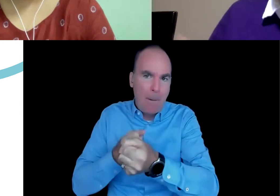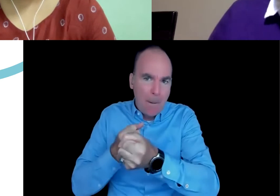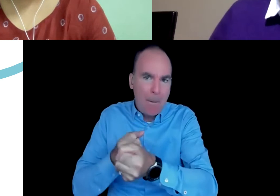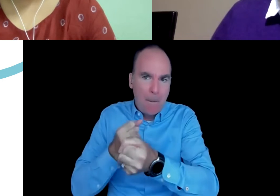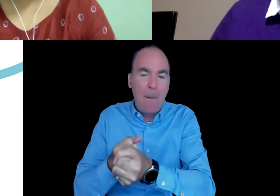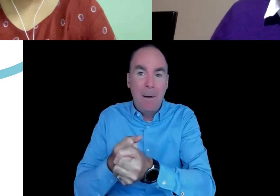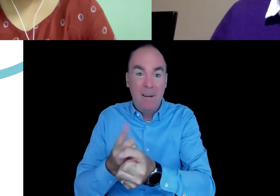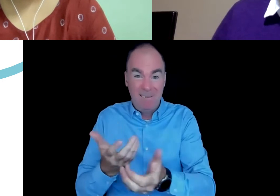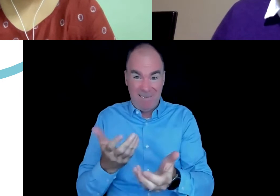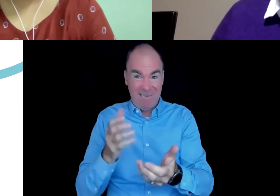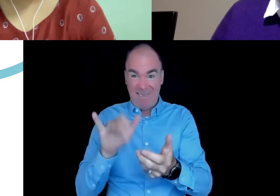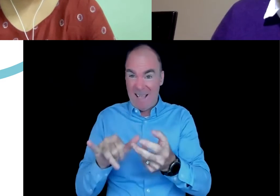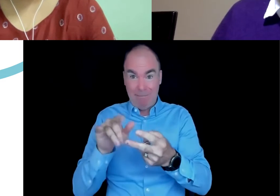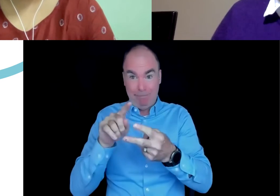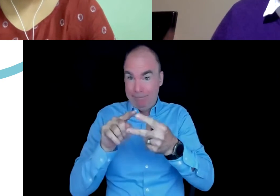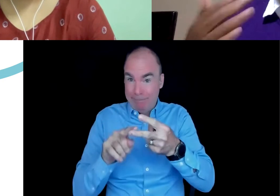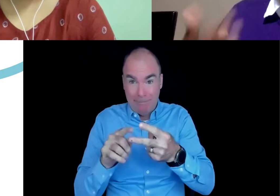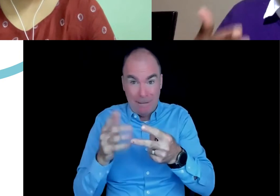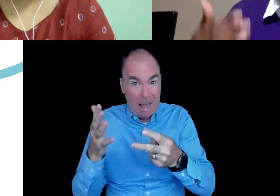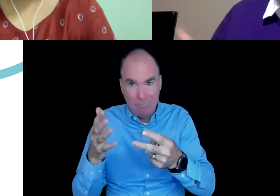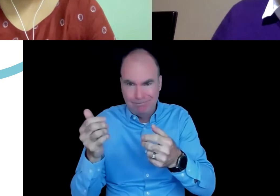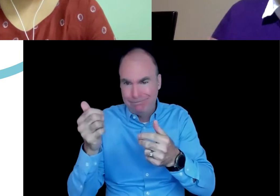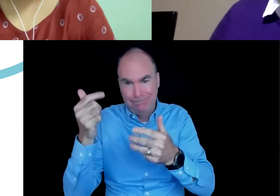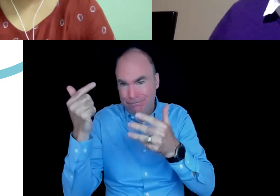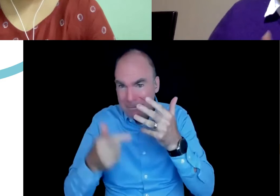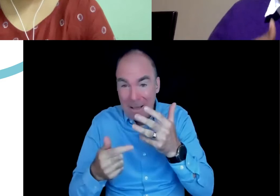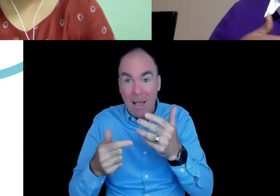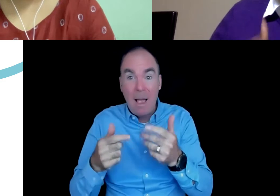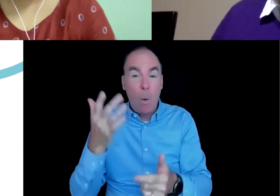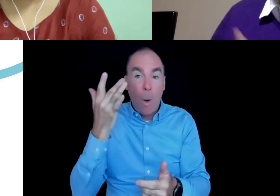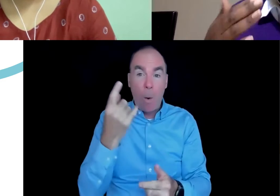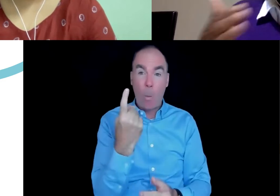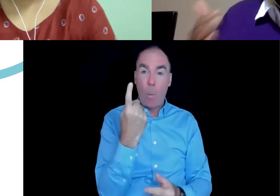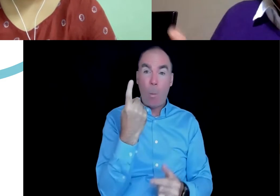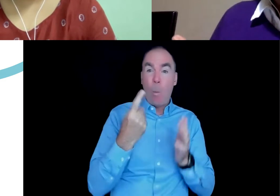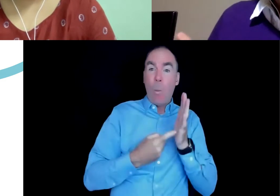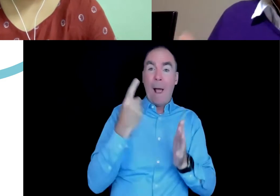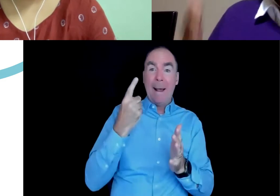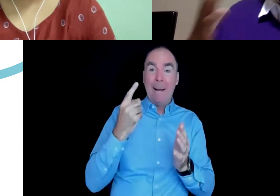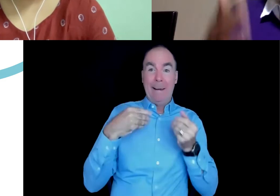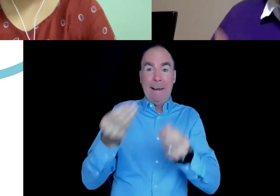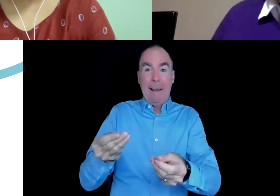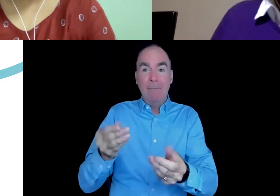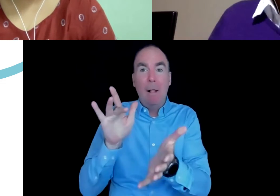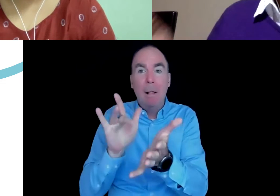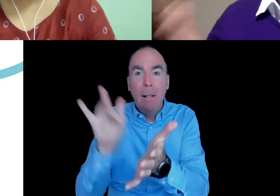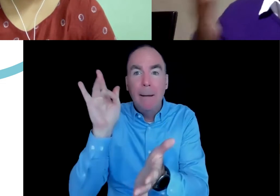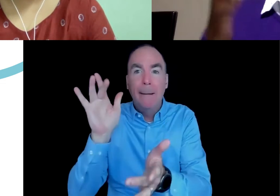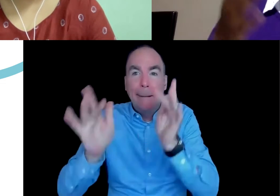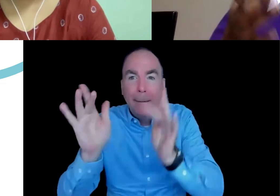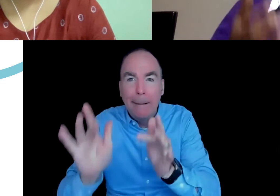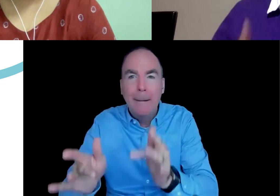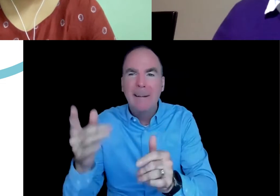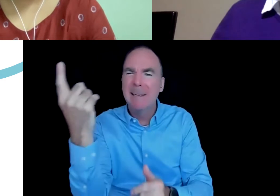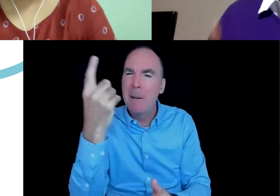first month or less, okay, of abuse. But in the long term, if this child, this is a person